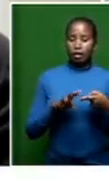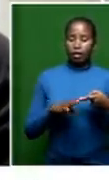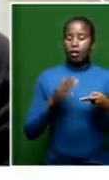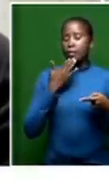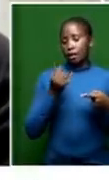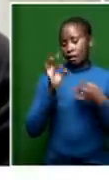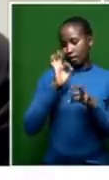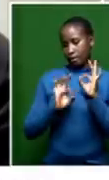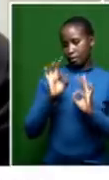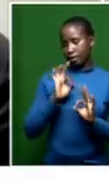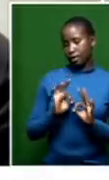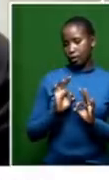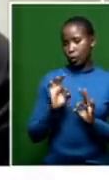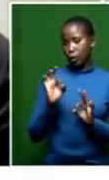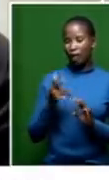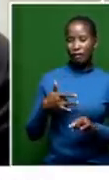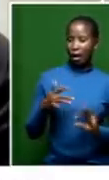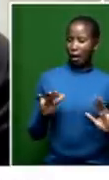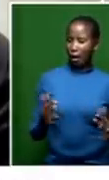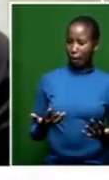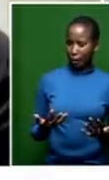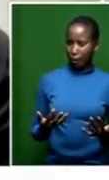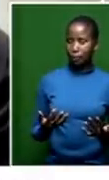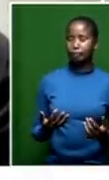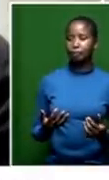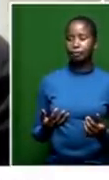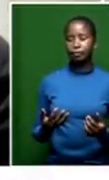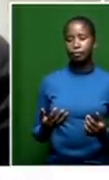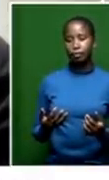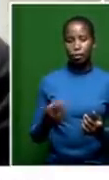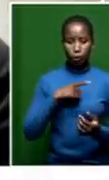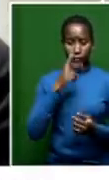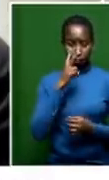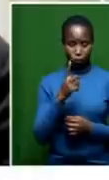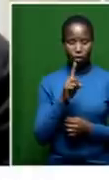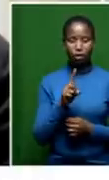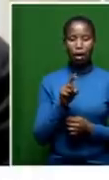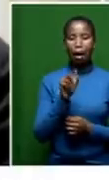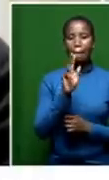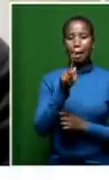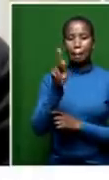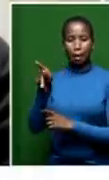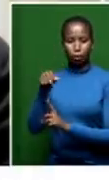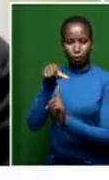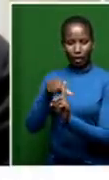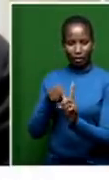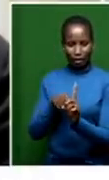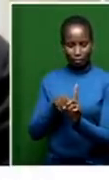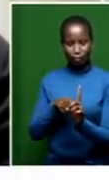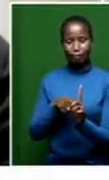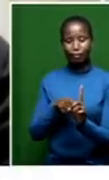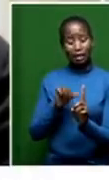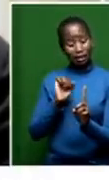reaction on the latest developments, because it would seem that the Public Protector in her latest